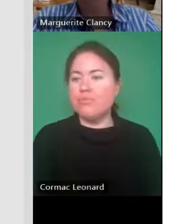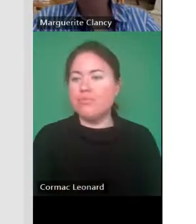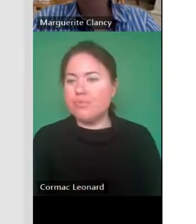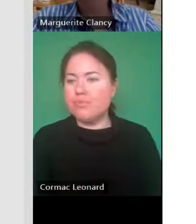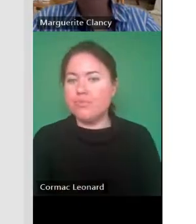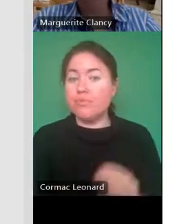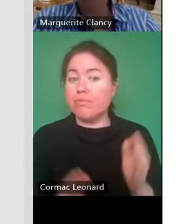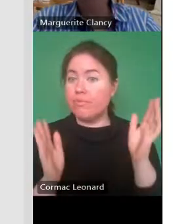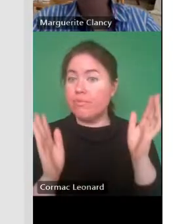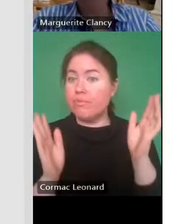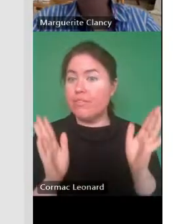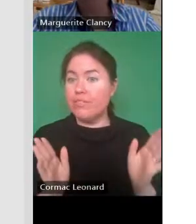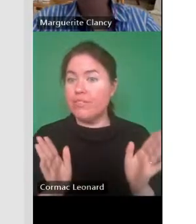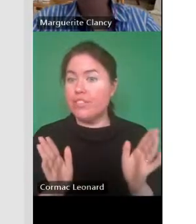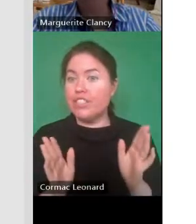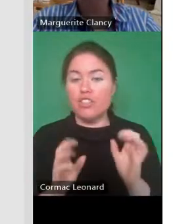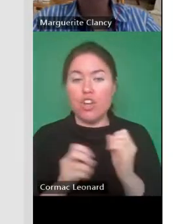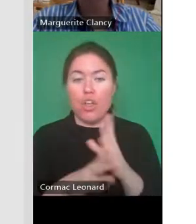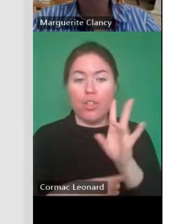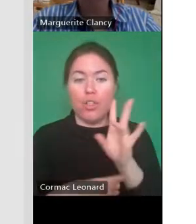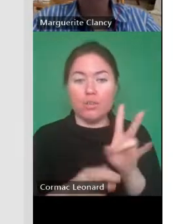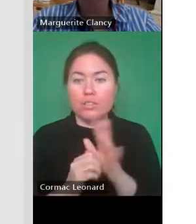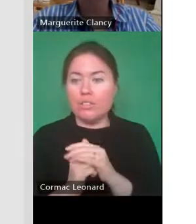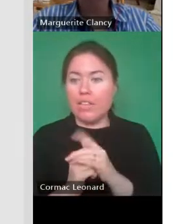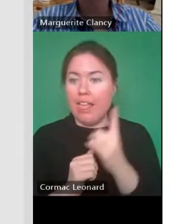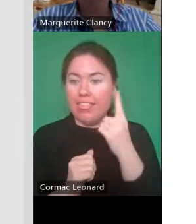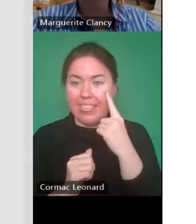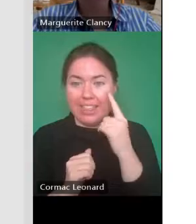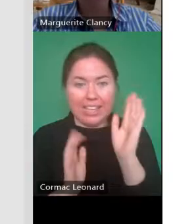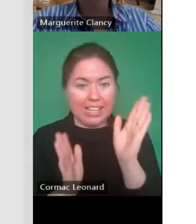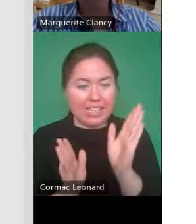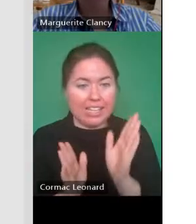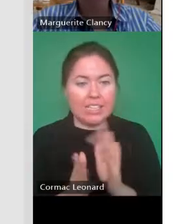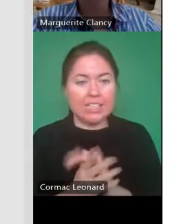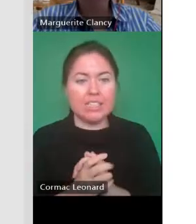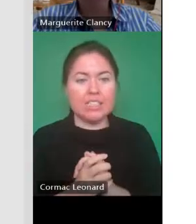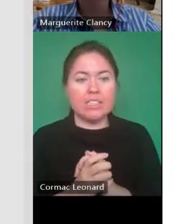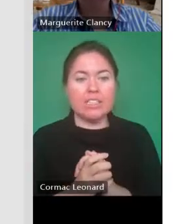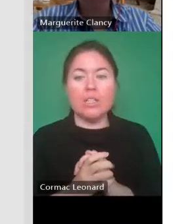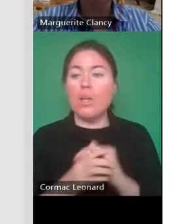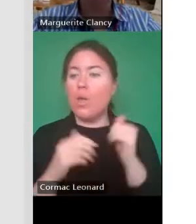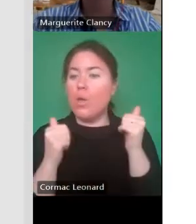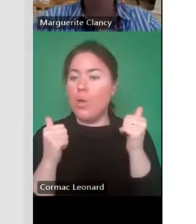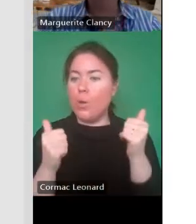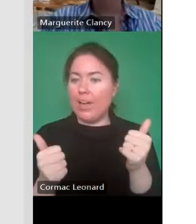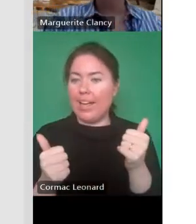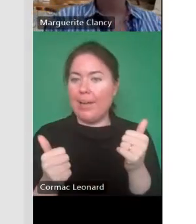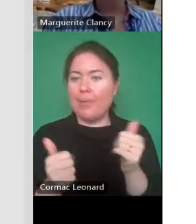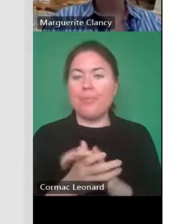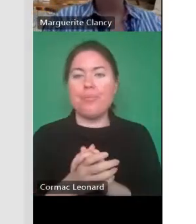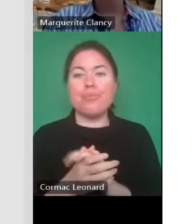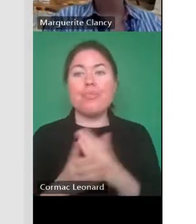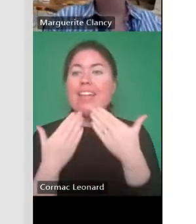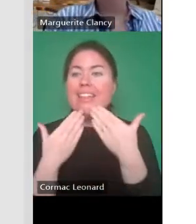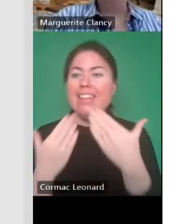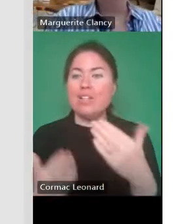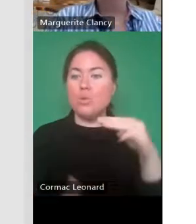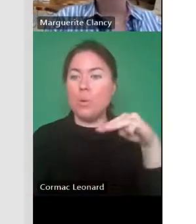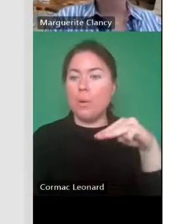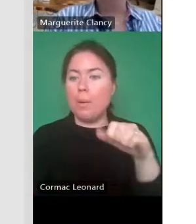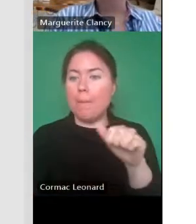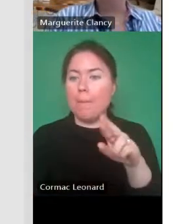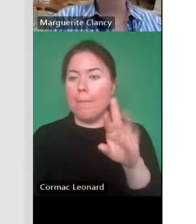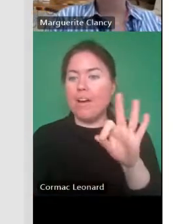off? I think we've got. Okay, so can I thank Marguerite first of